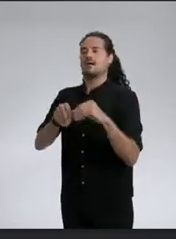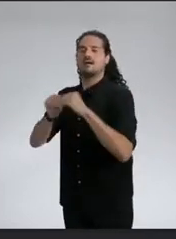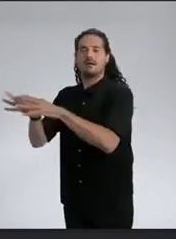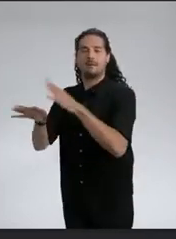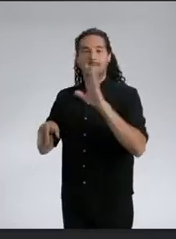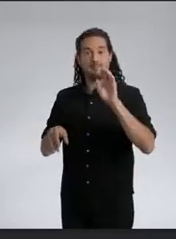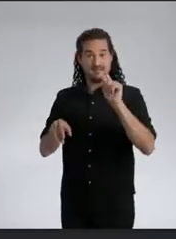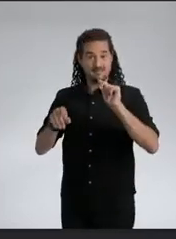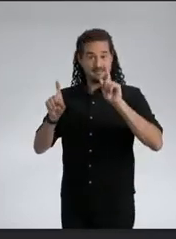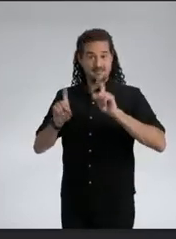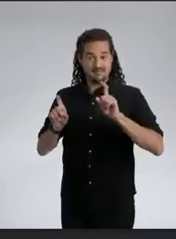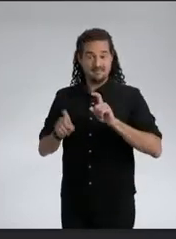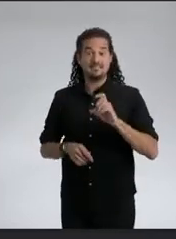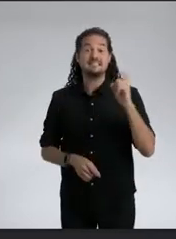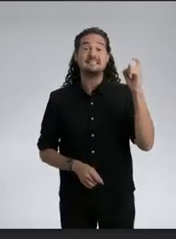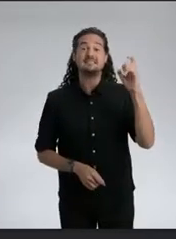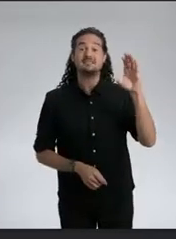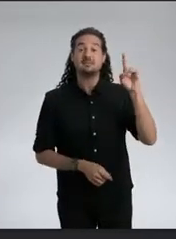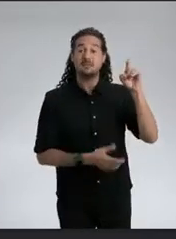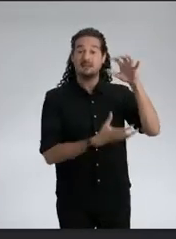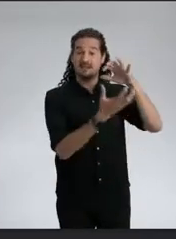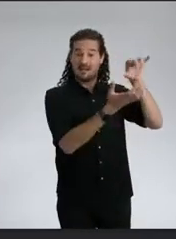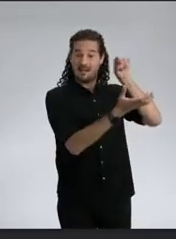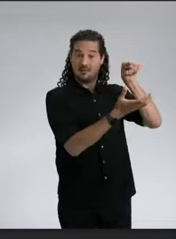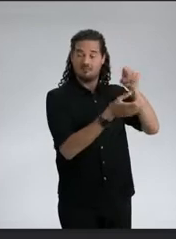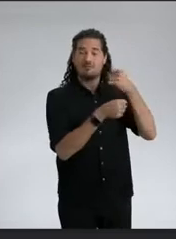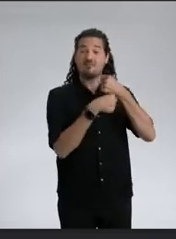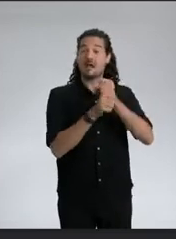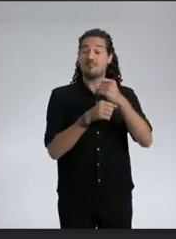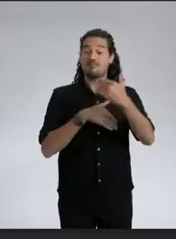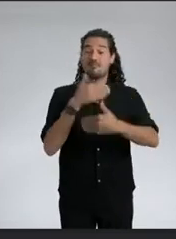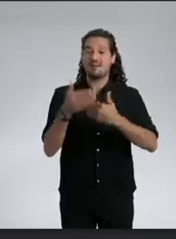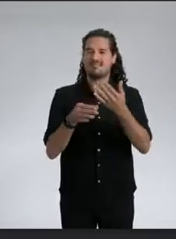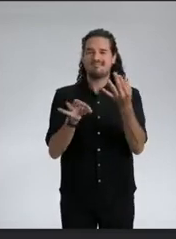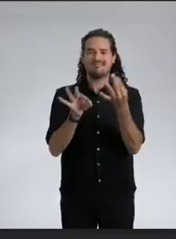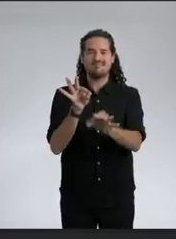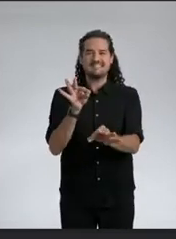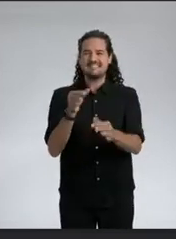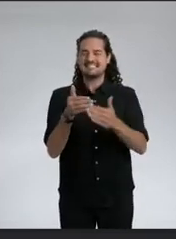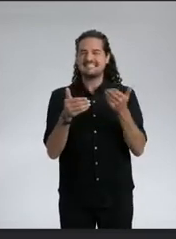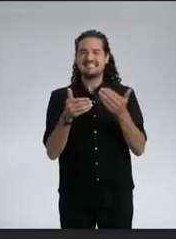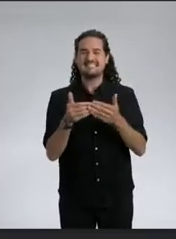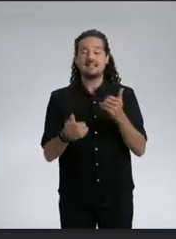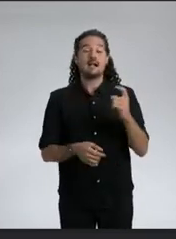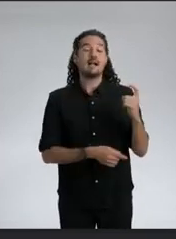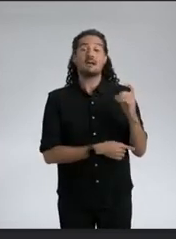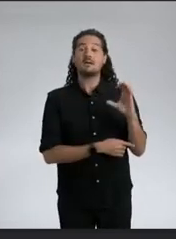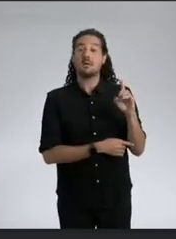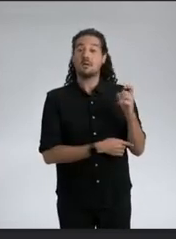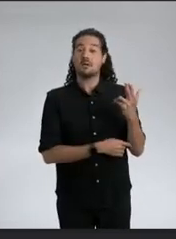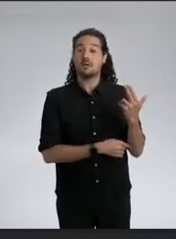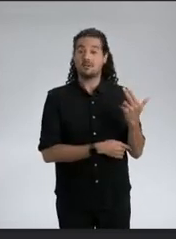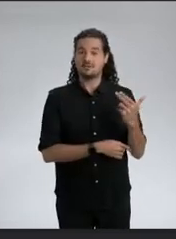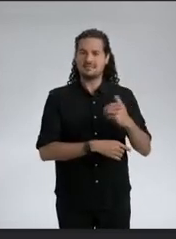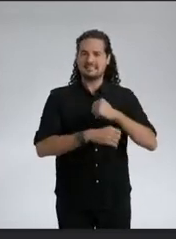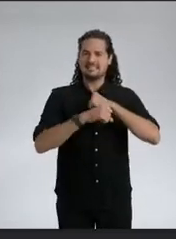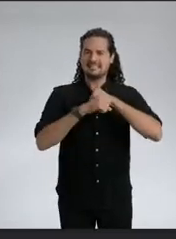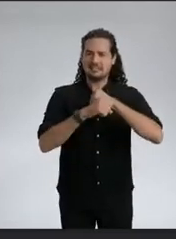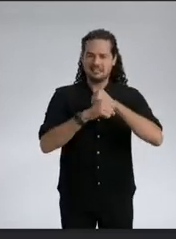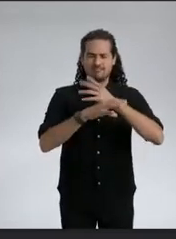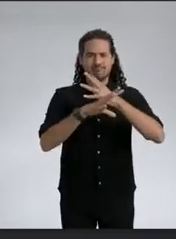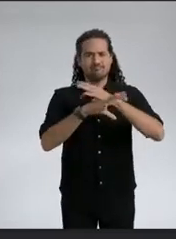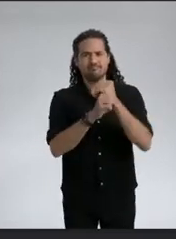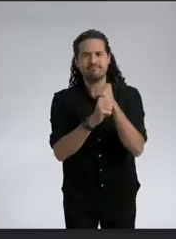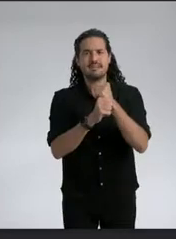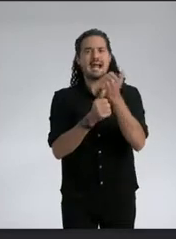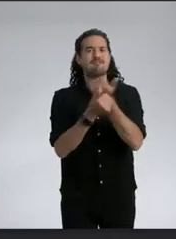process effortless. Xcode 13 now uses the cloud to securely obtain and manage everything you need to code sign